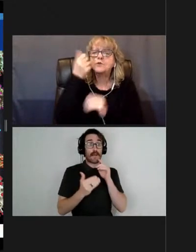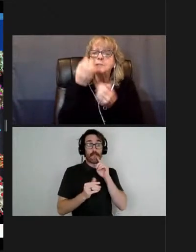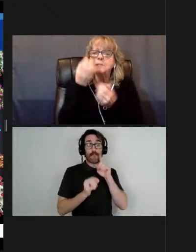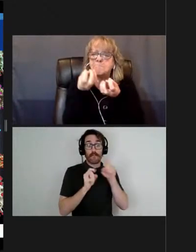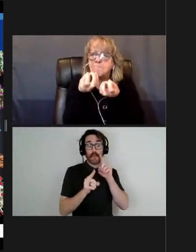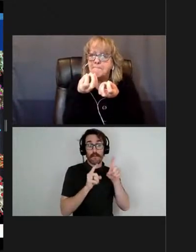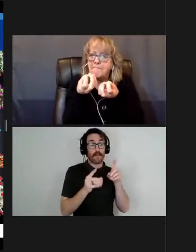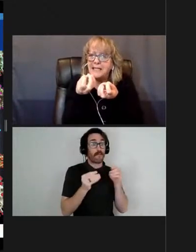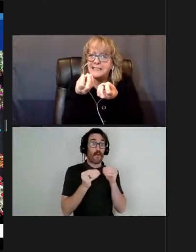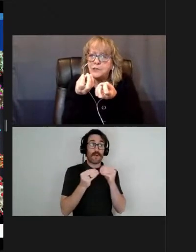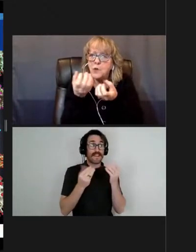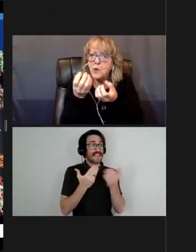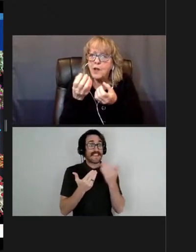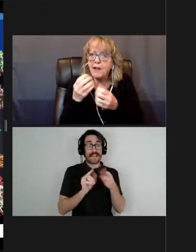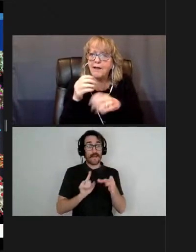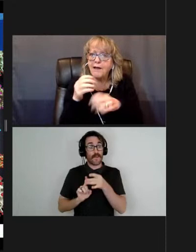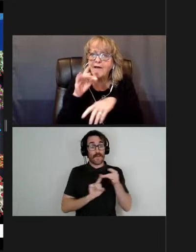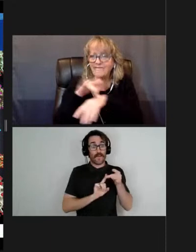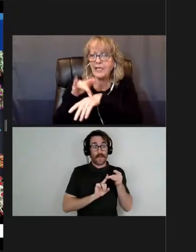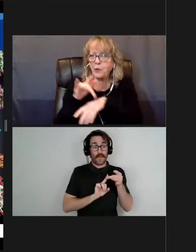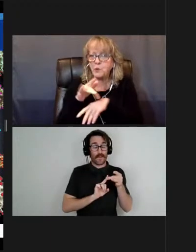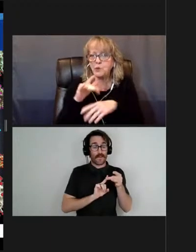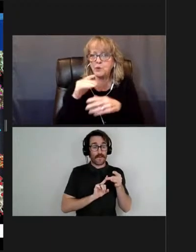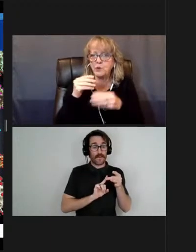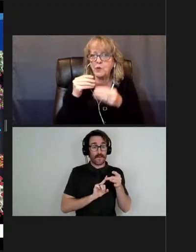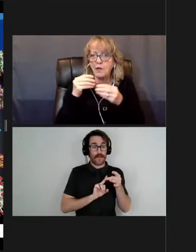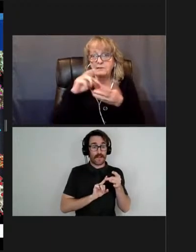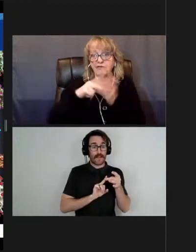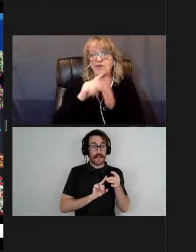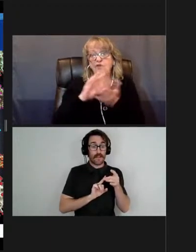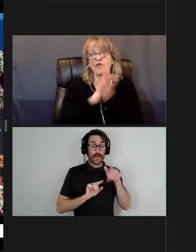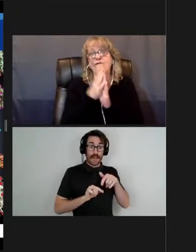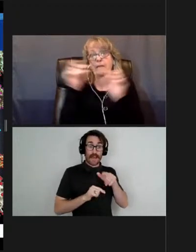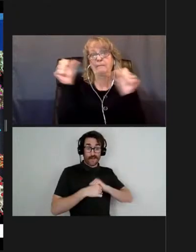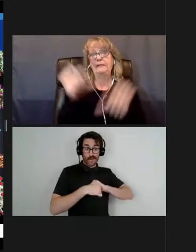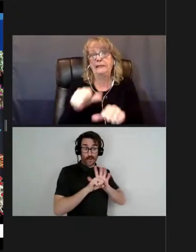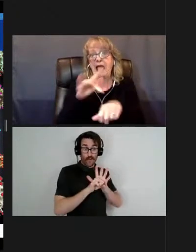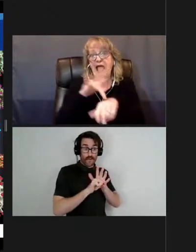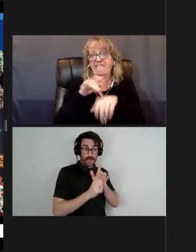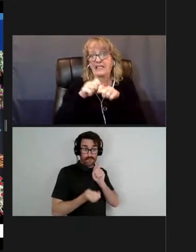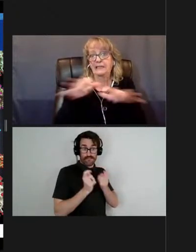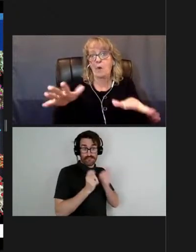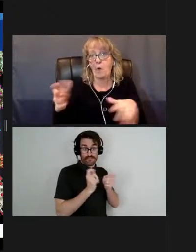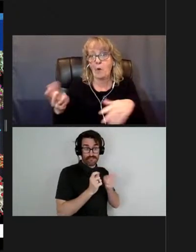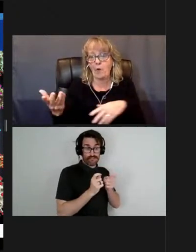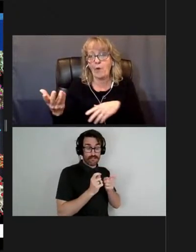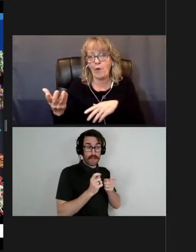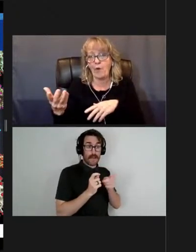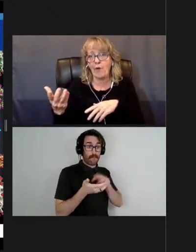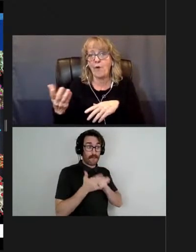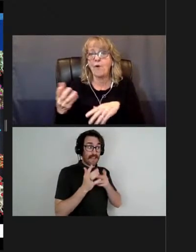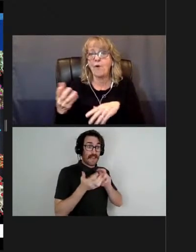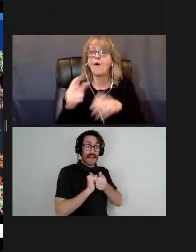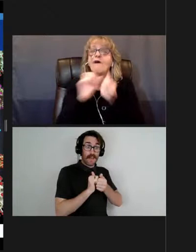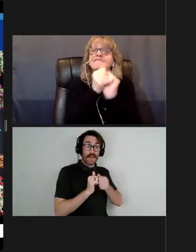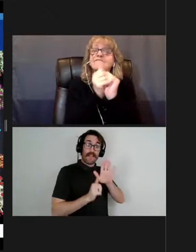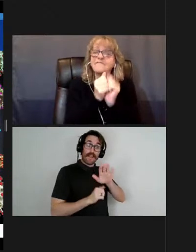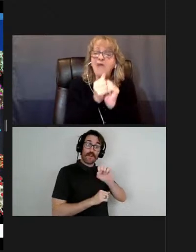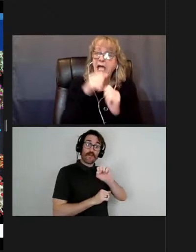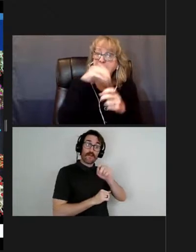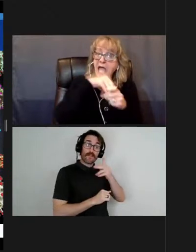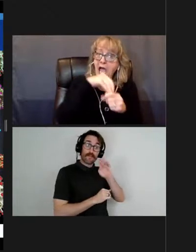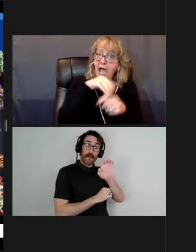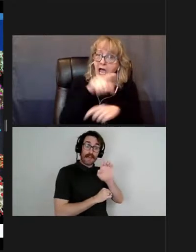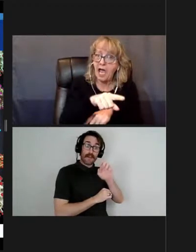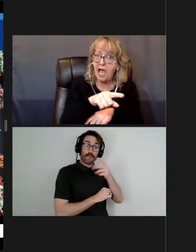them more infectious. And these mutated viruses have changes in their spike protein that allow them to